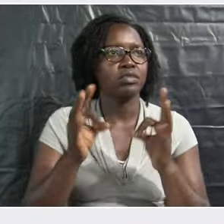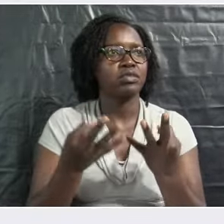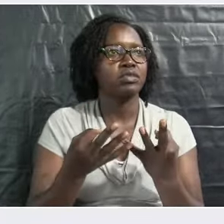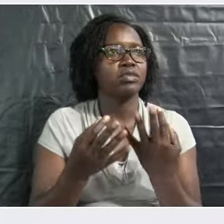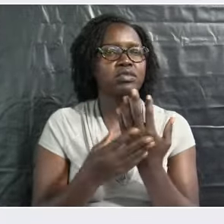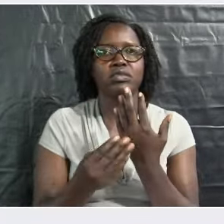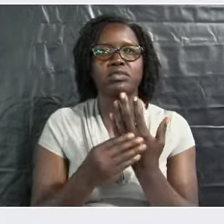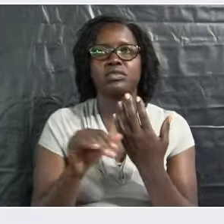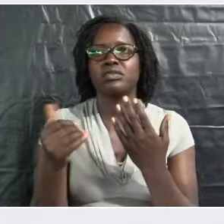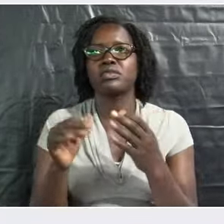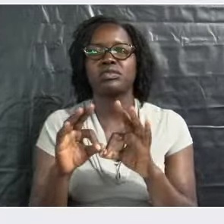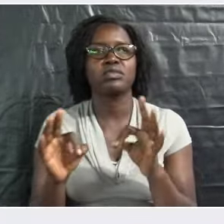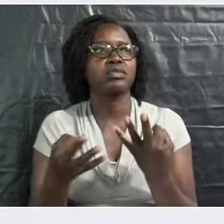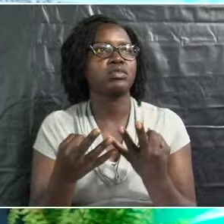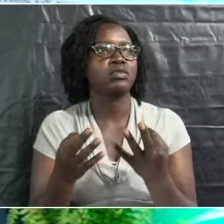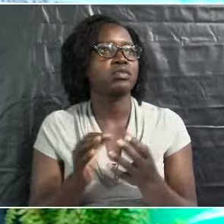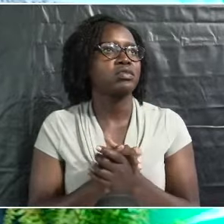You see,